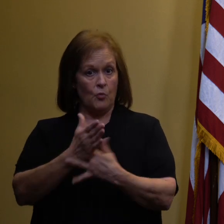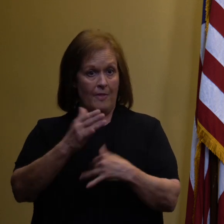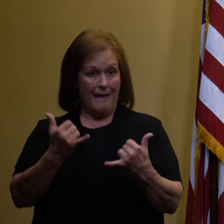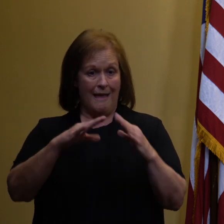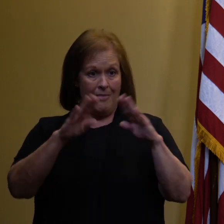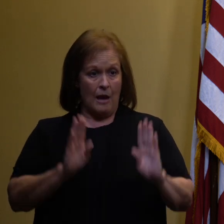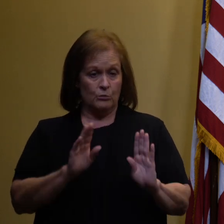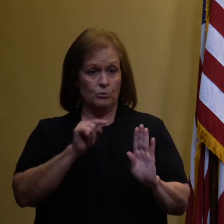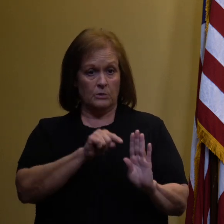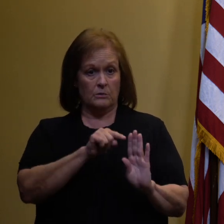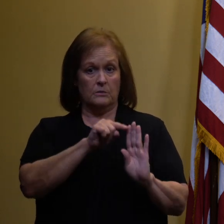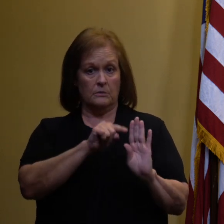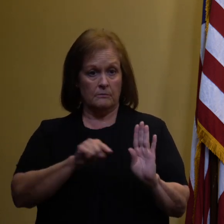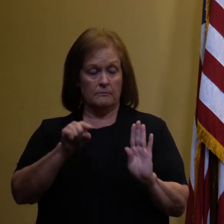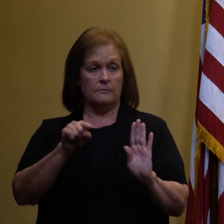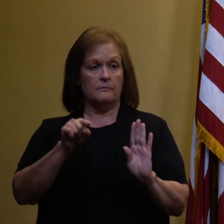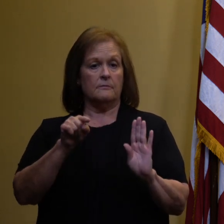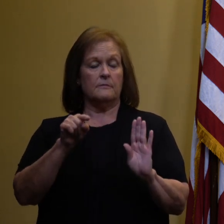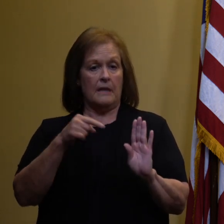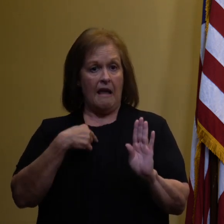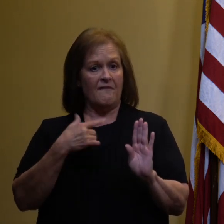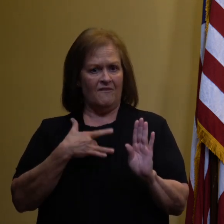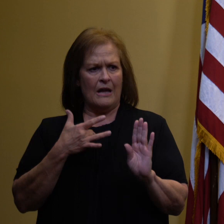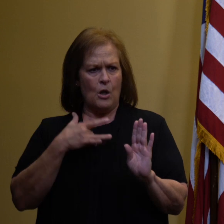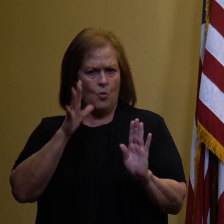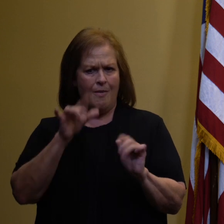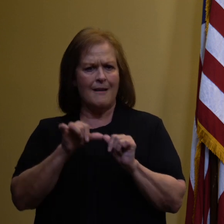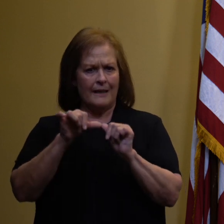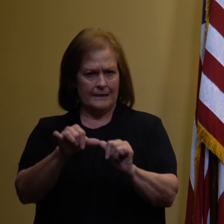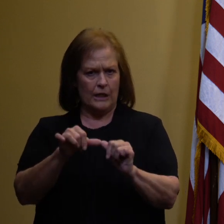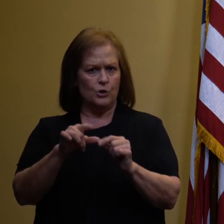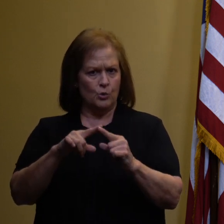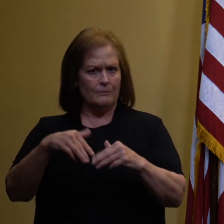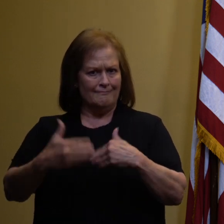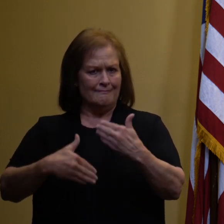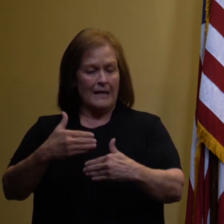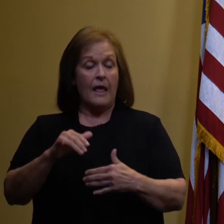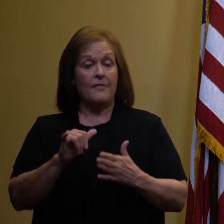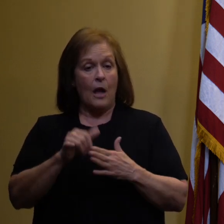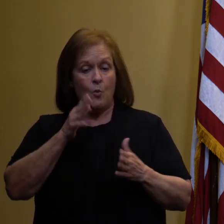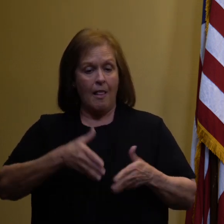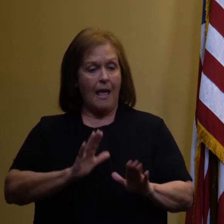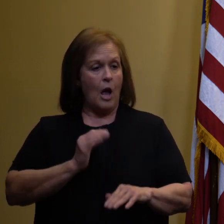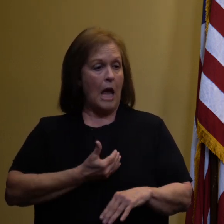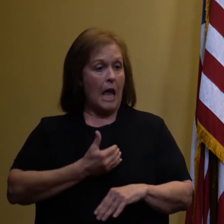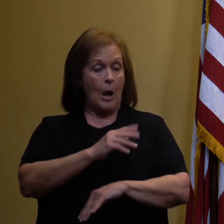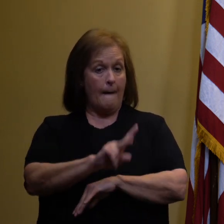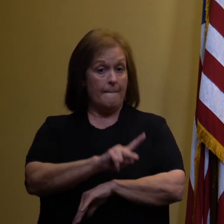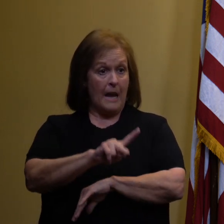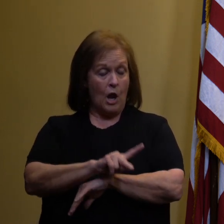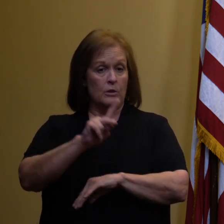House, and I do feel real confidence that it will continue to move on. This would allow our parish and